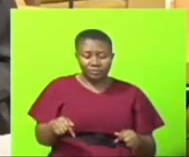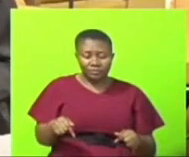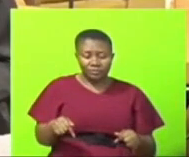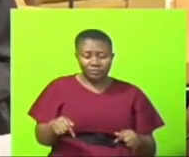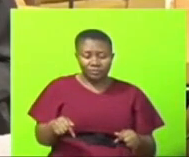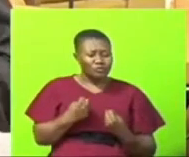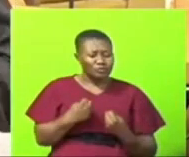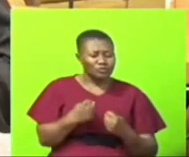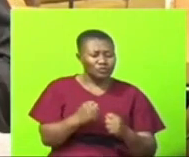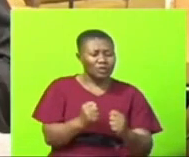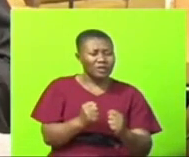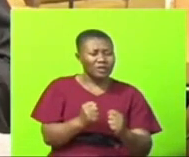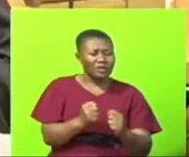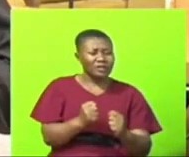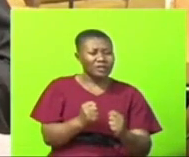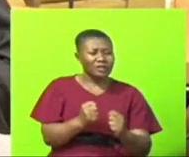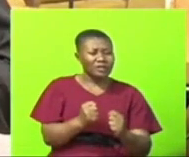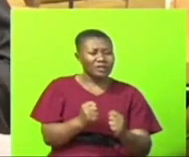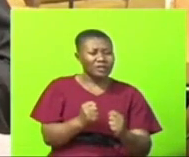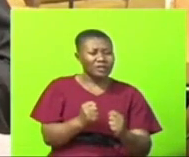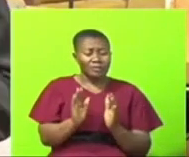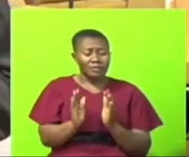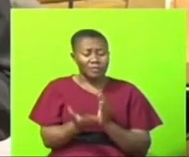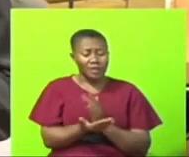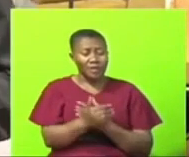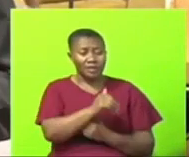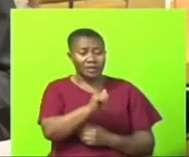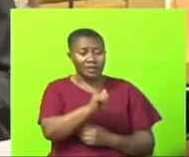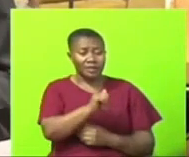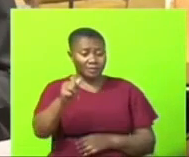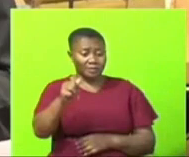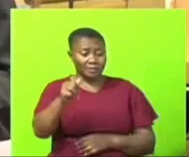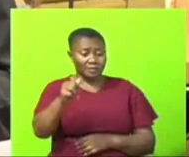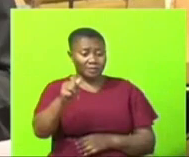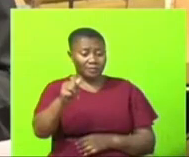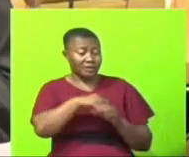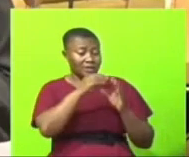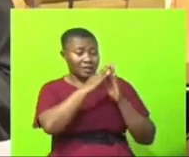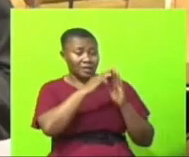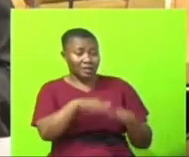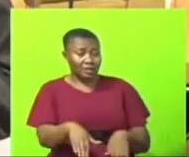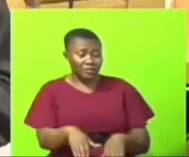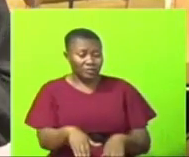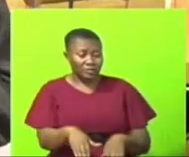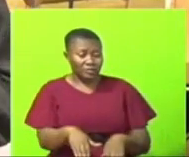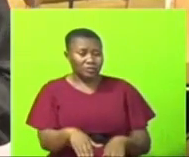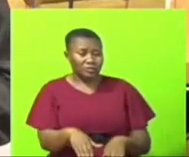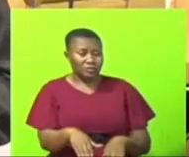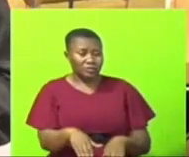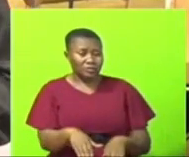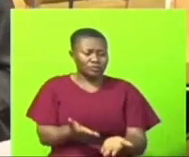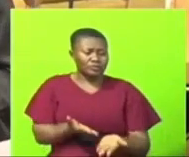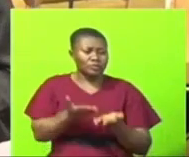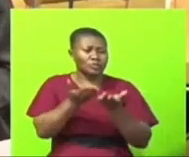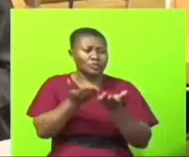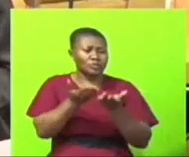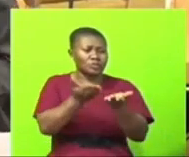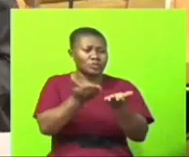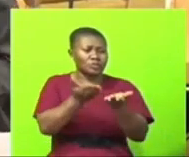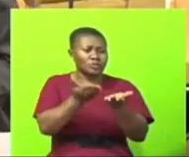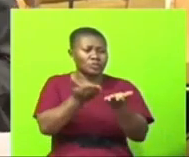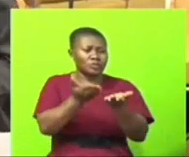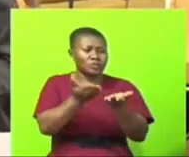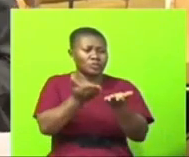by a member of this House to bring to your notice